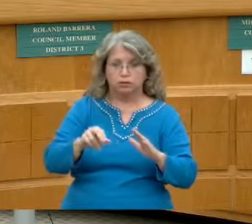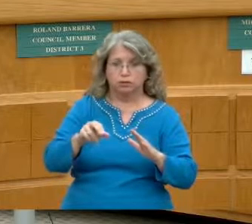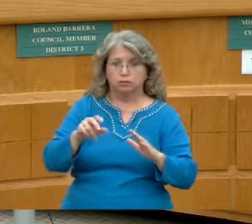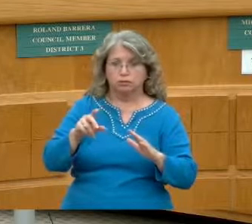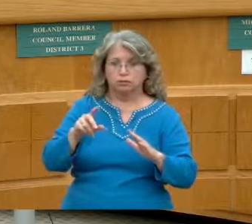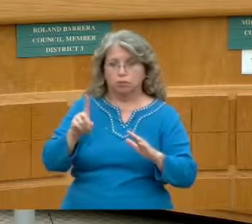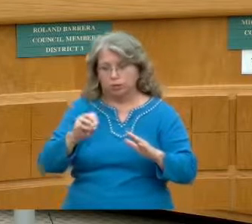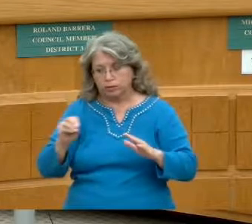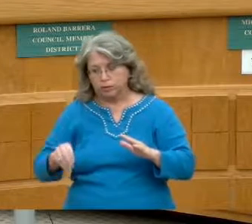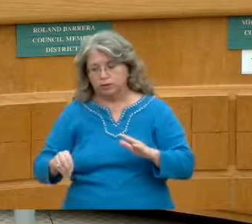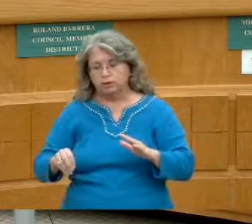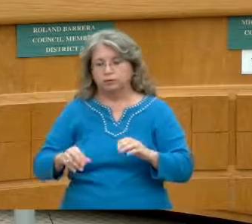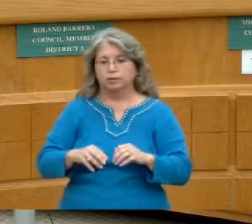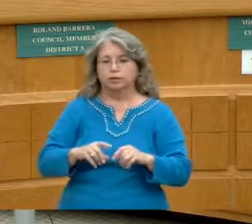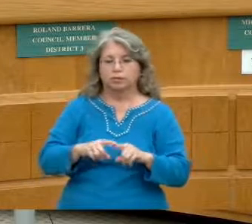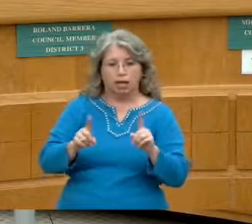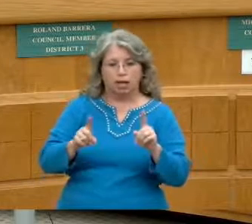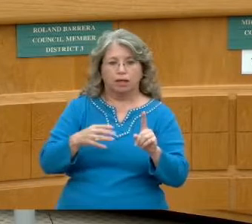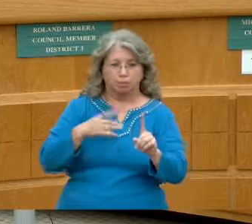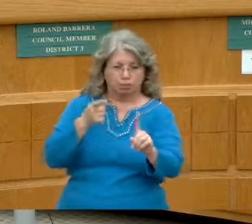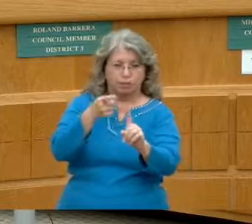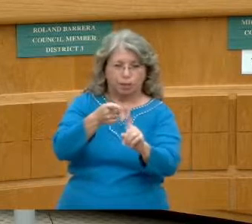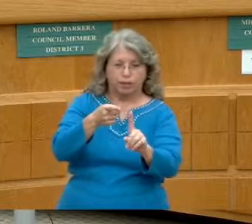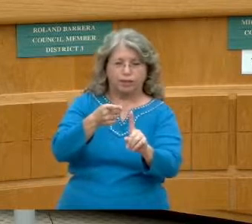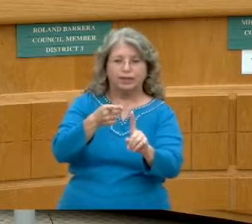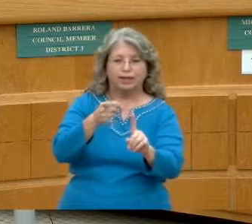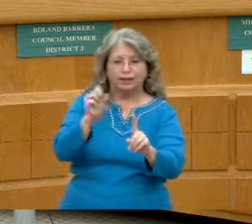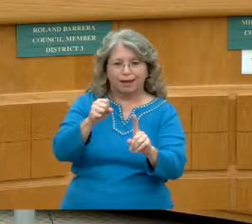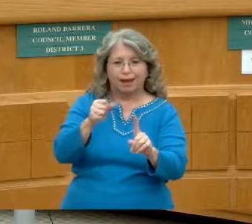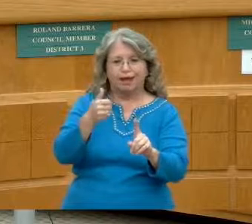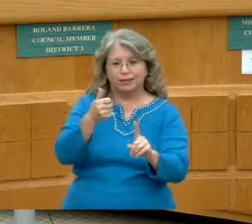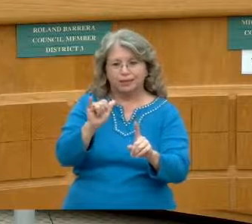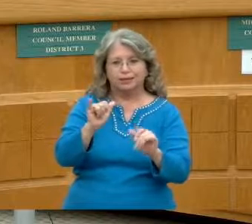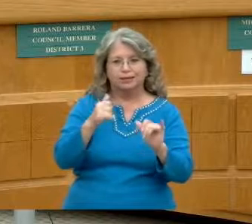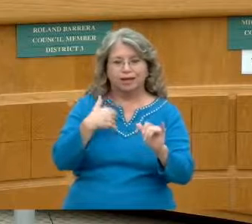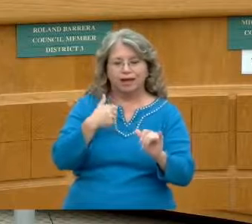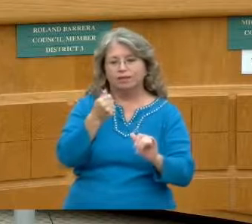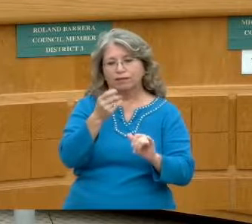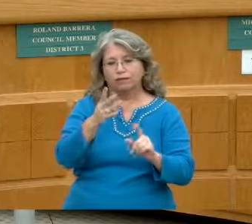we're continuing, even though a few positives pop up every now from a